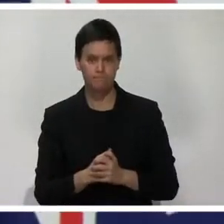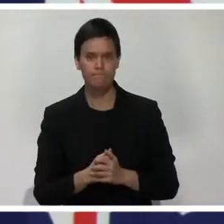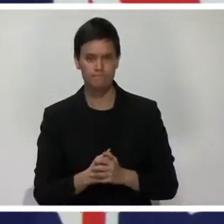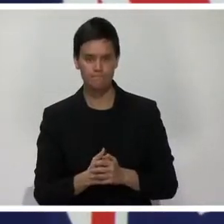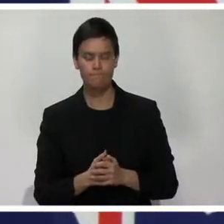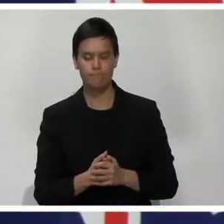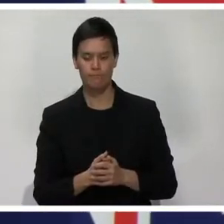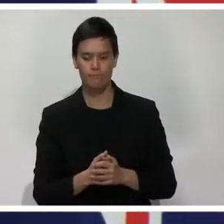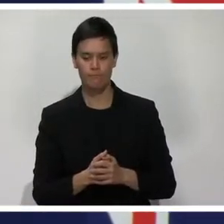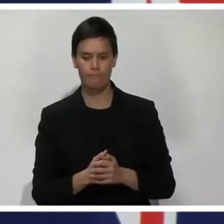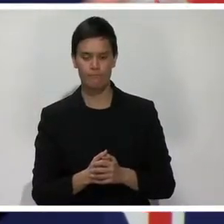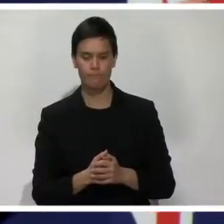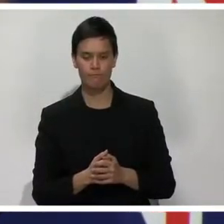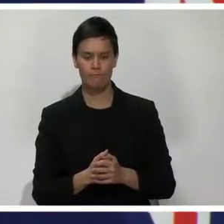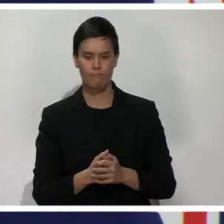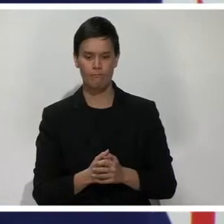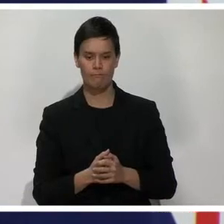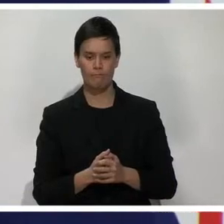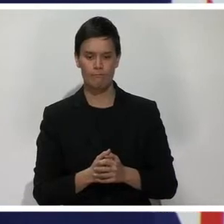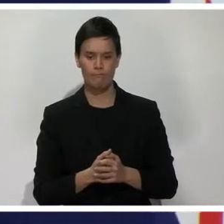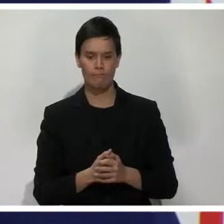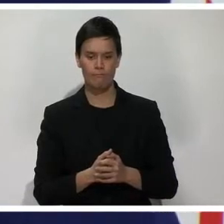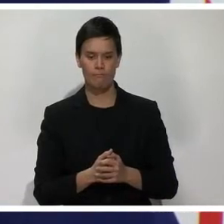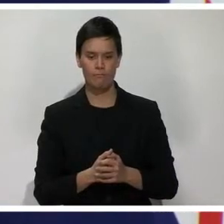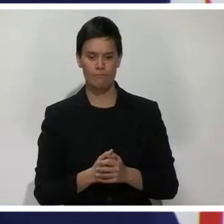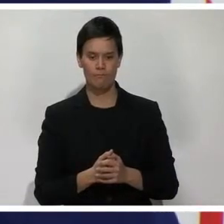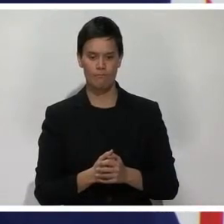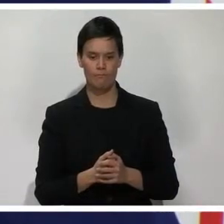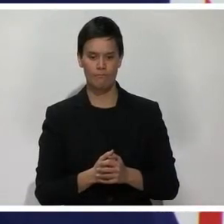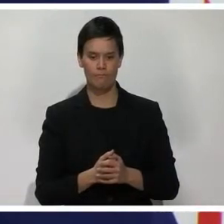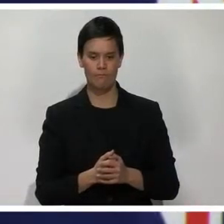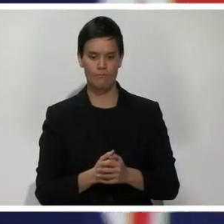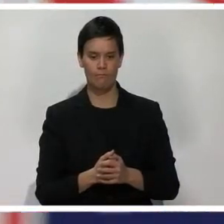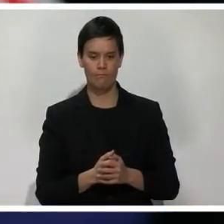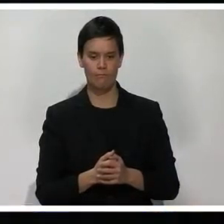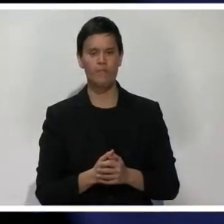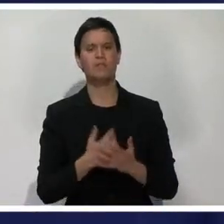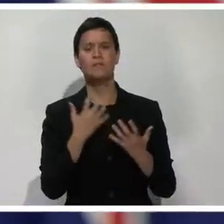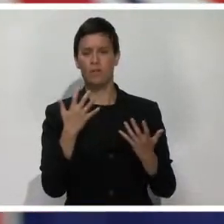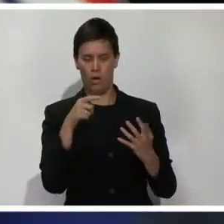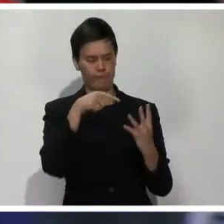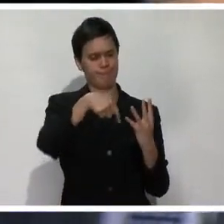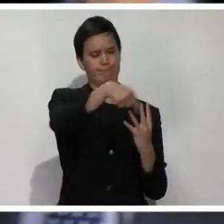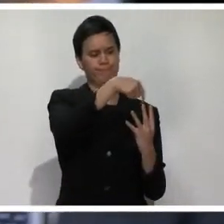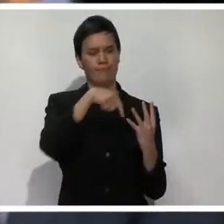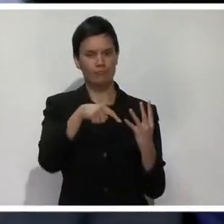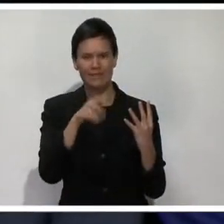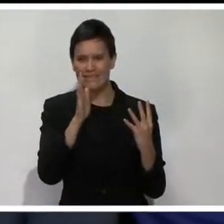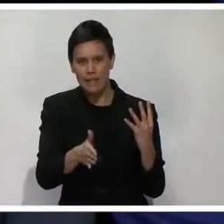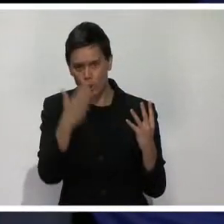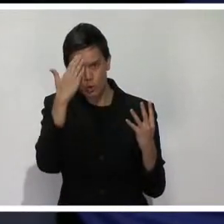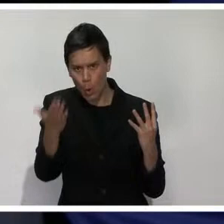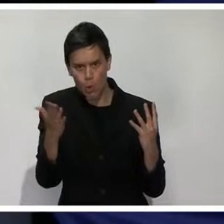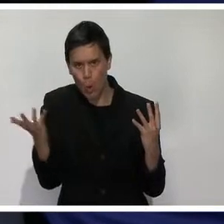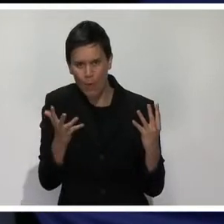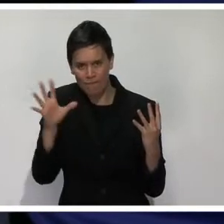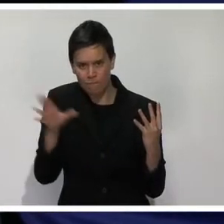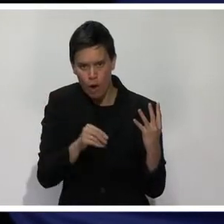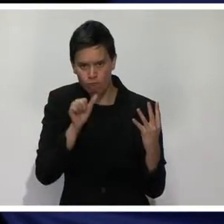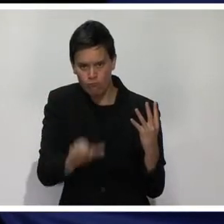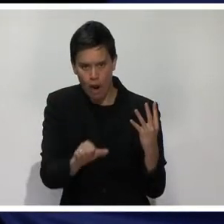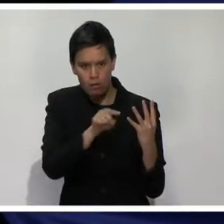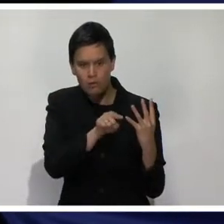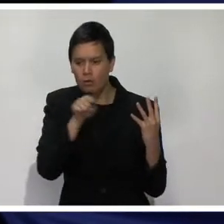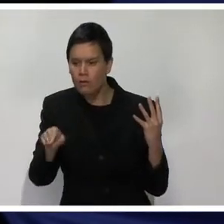it's something that we base on, obviously, the advice of the Director General as well. So in the first instance, our focus is